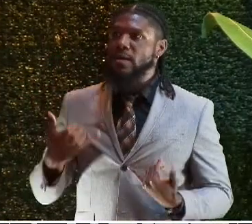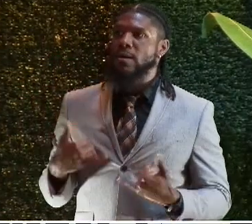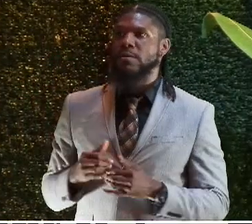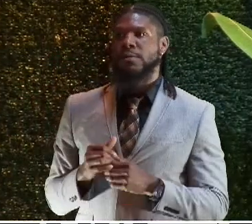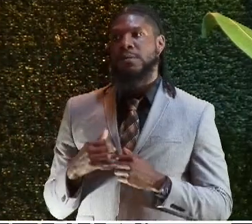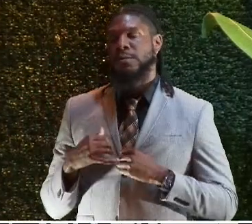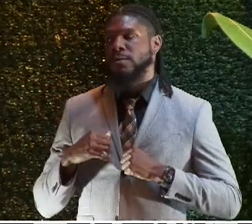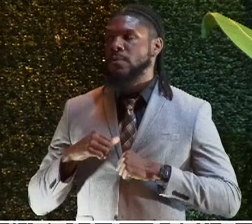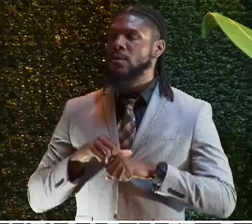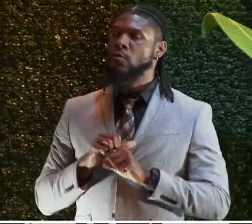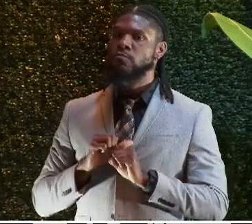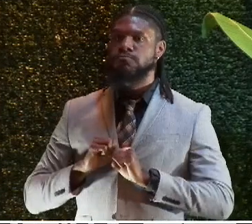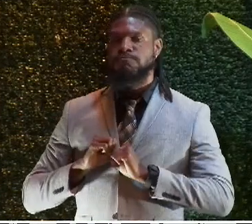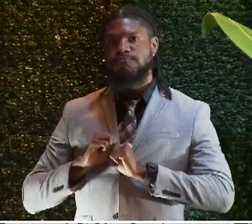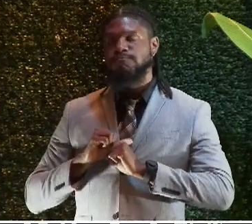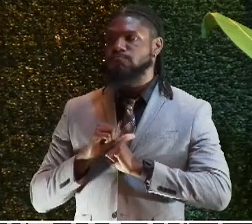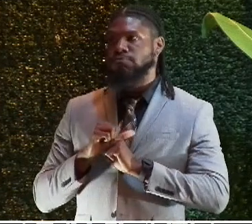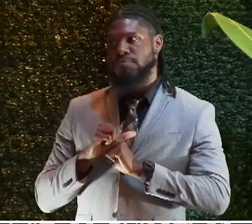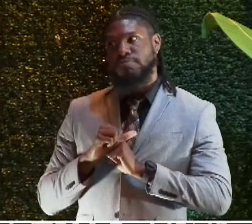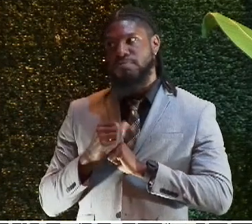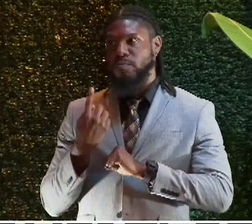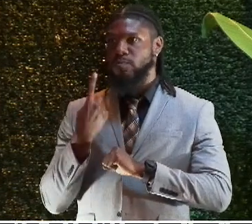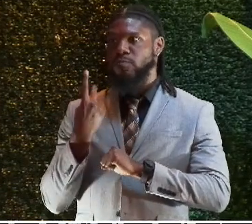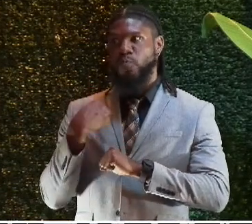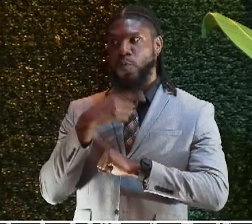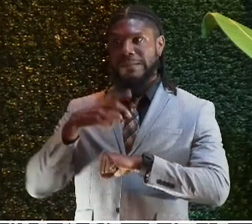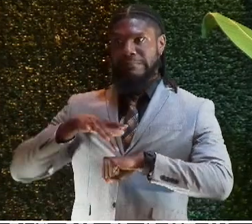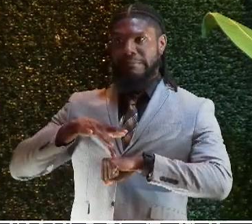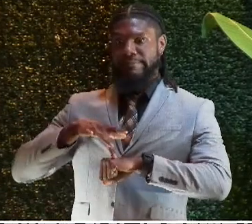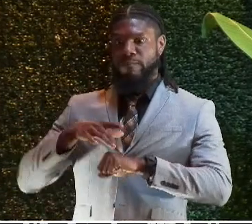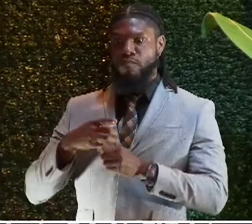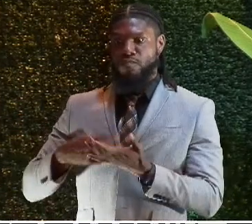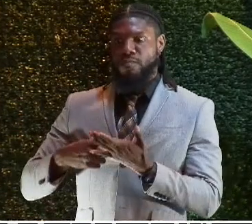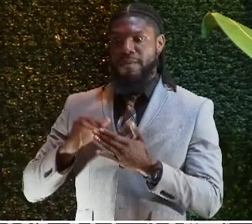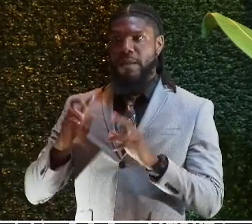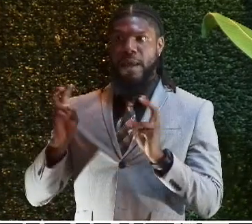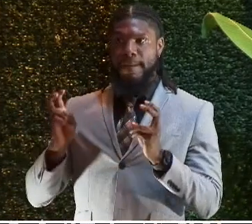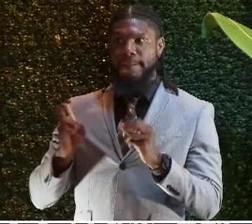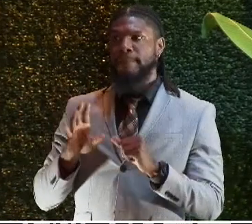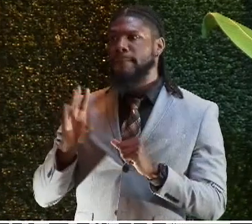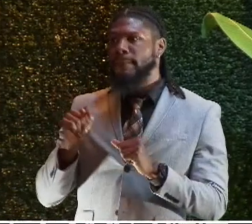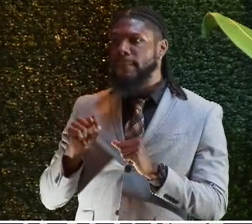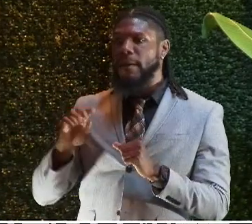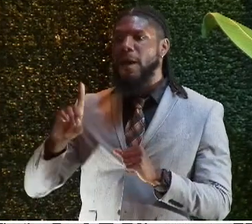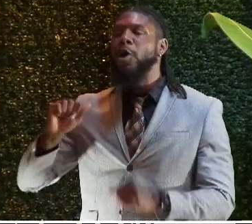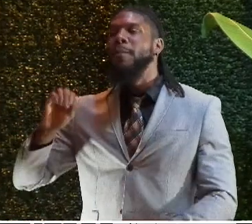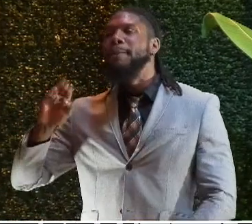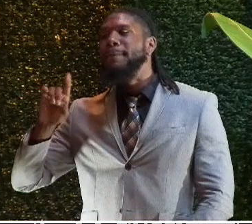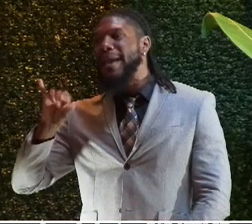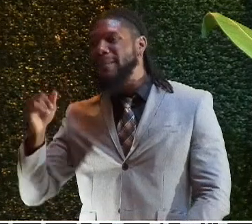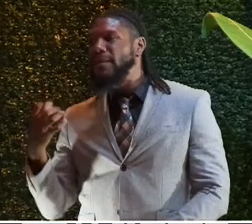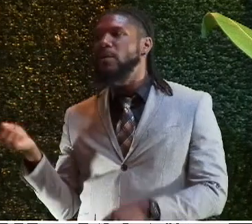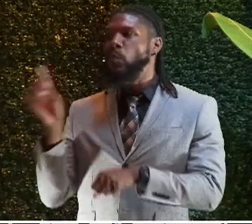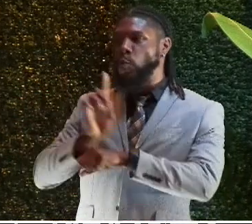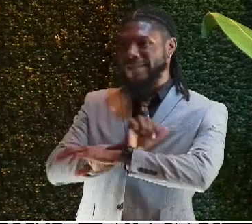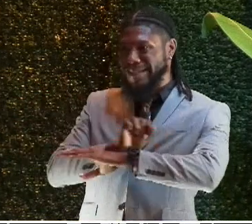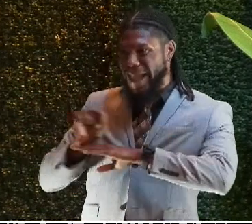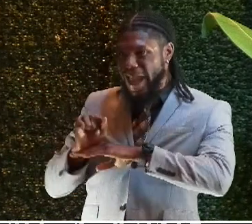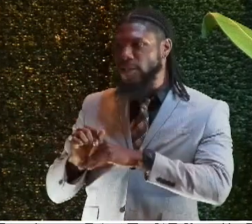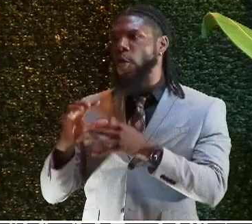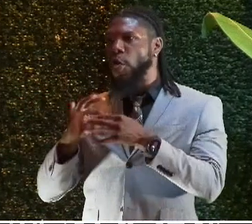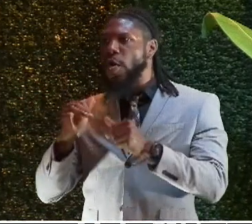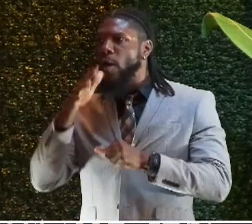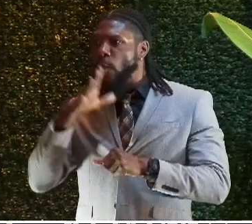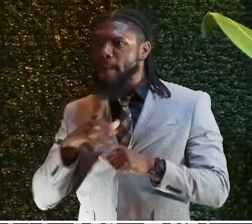about to go there. So here's the situation. The baby gets up on stage, and he's saying all this inflammatory stuff. Ladies, if your coochie smell